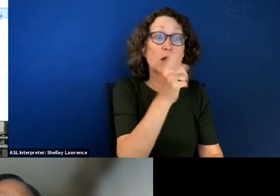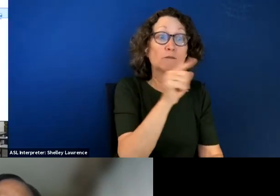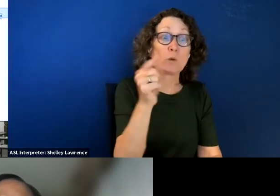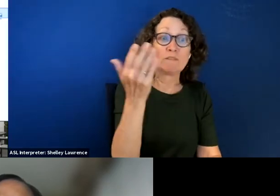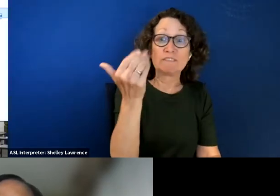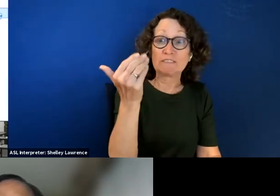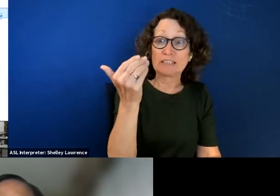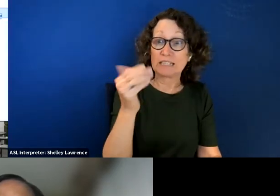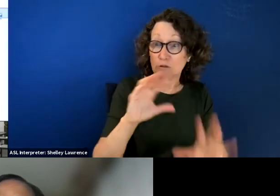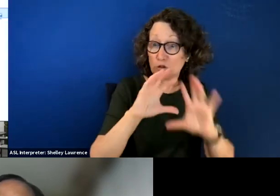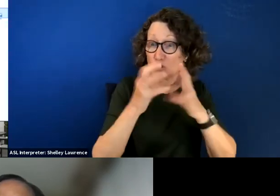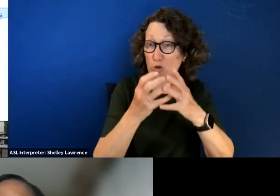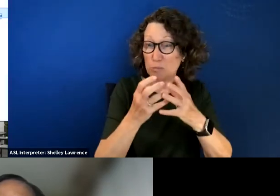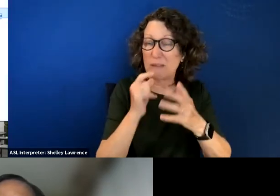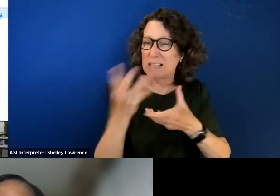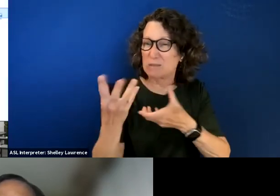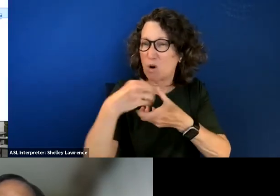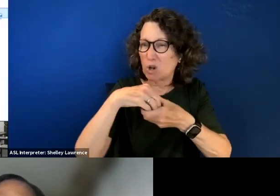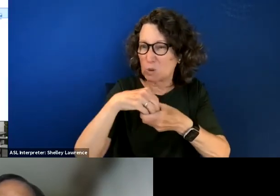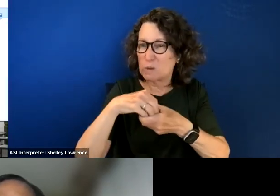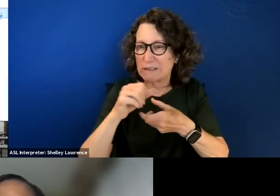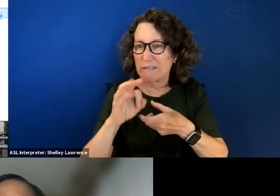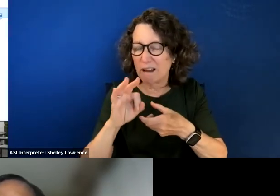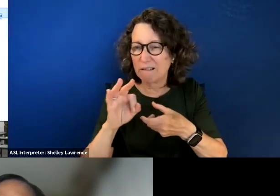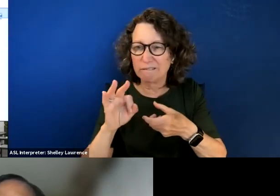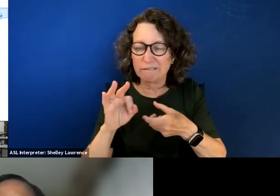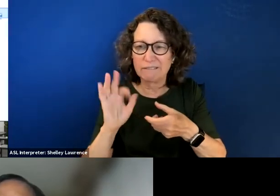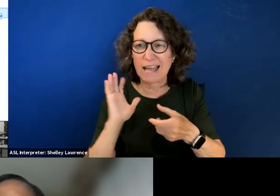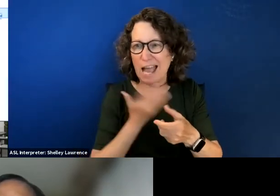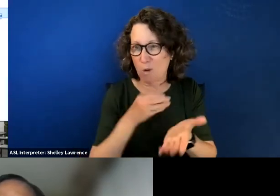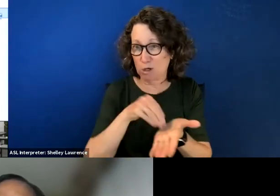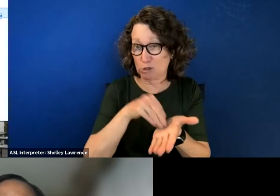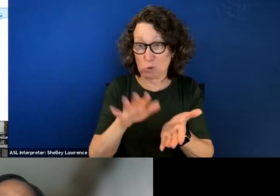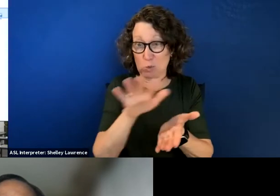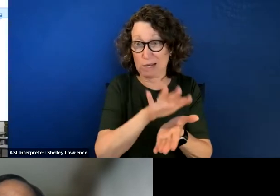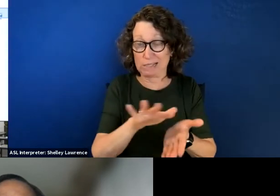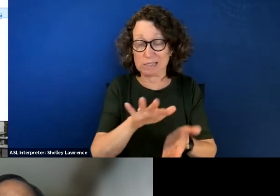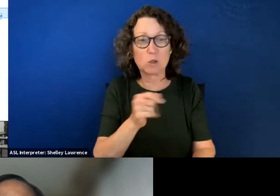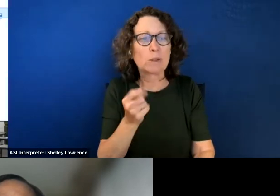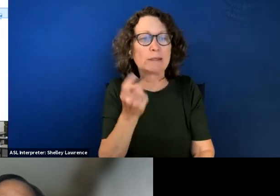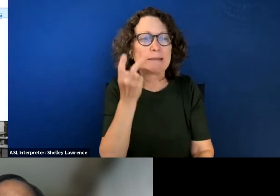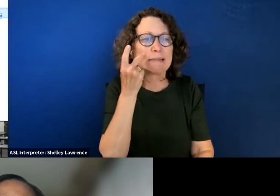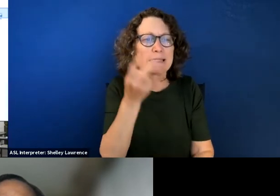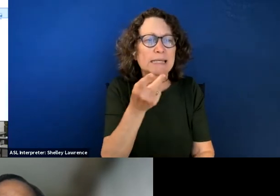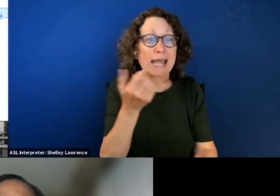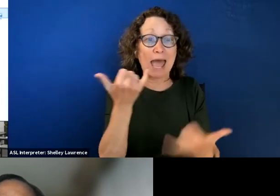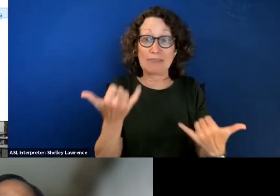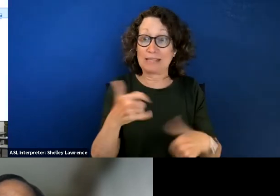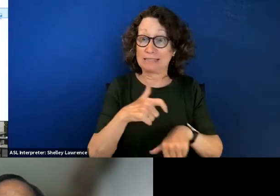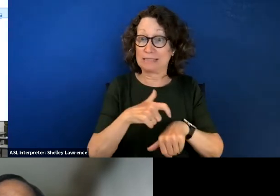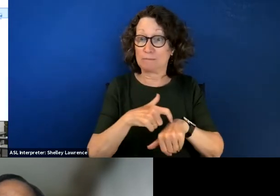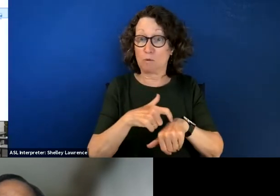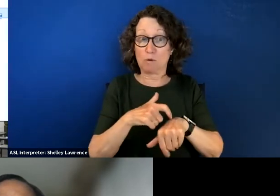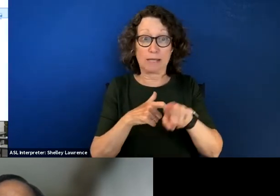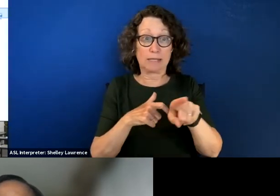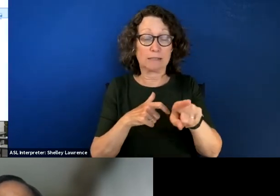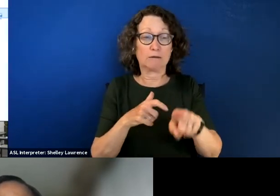15 group, which is more inclusive of our students, we see that at this point,